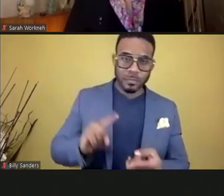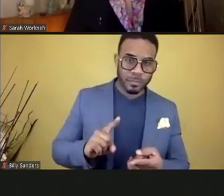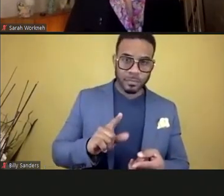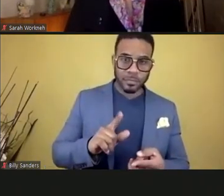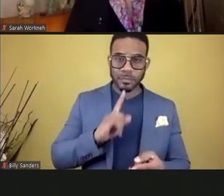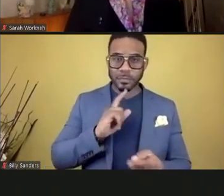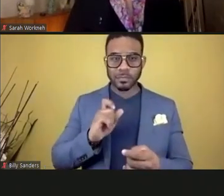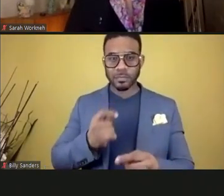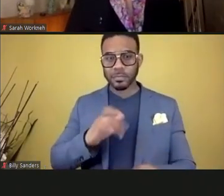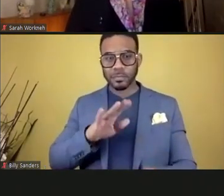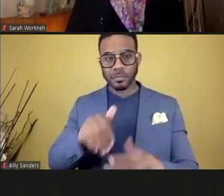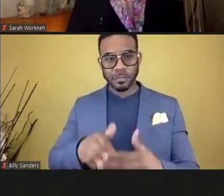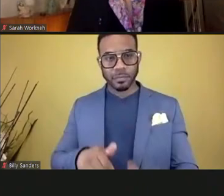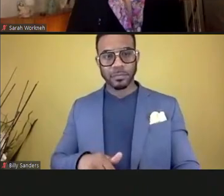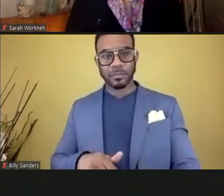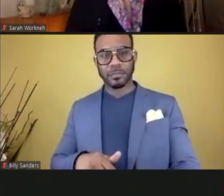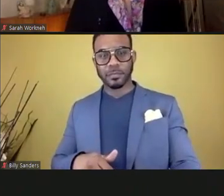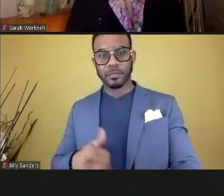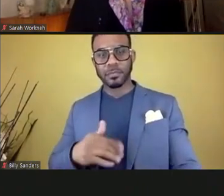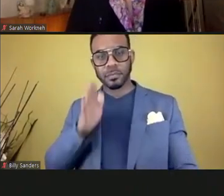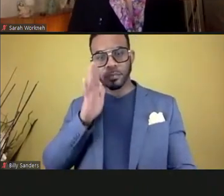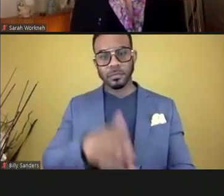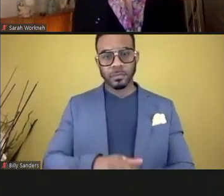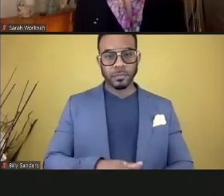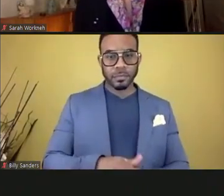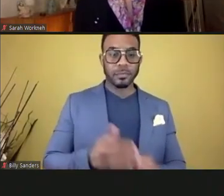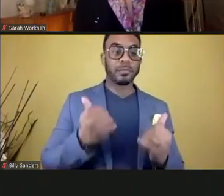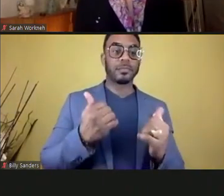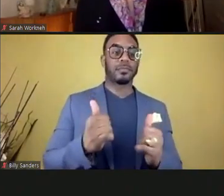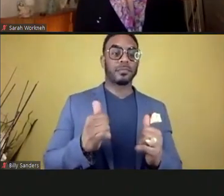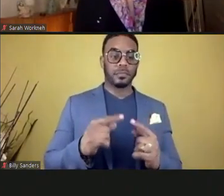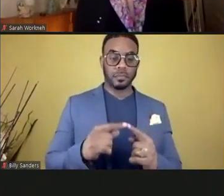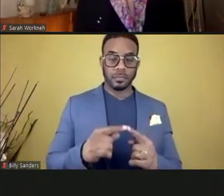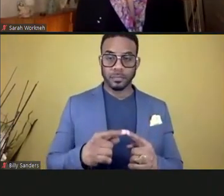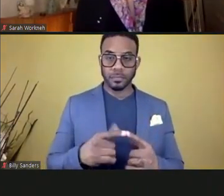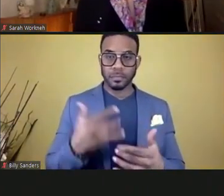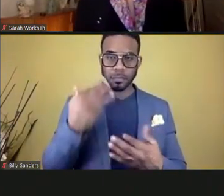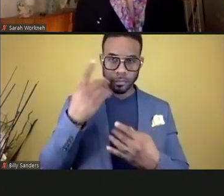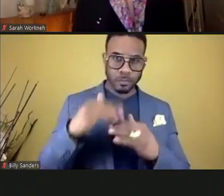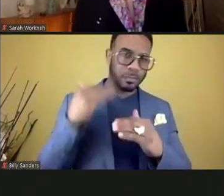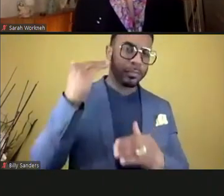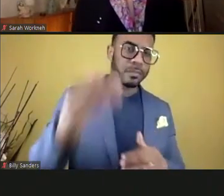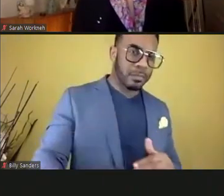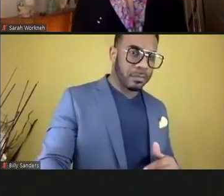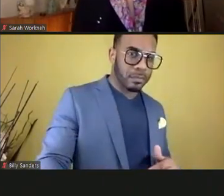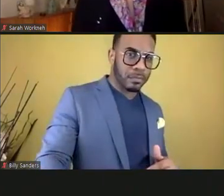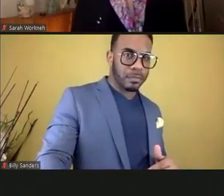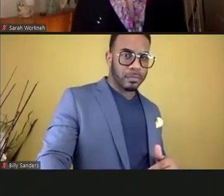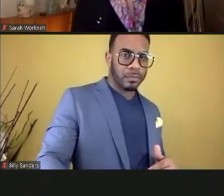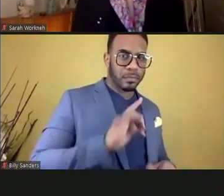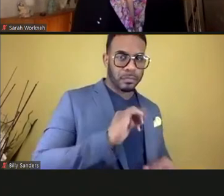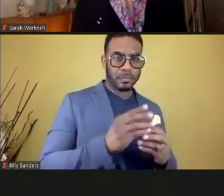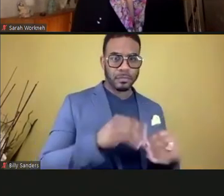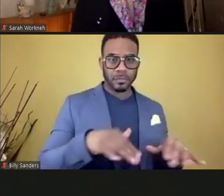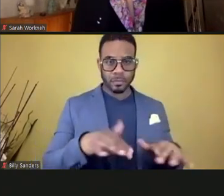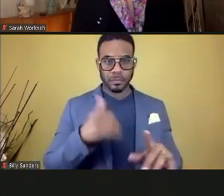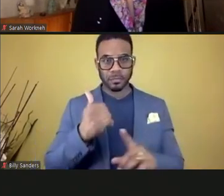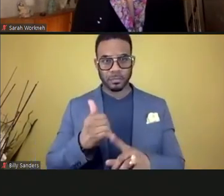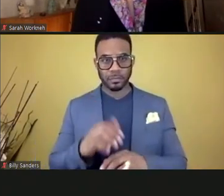to get rid of all of them, but we are attempting to like think beyond actually just the land